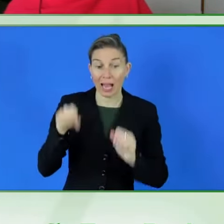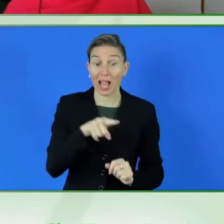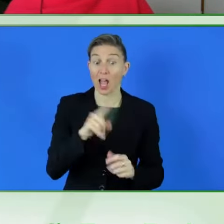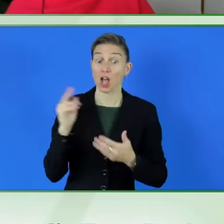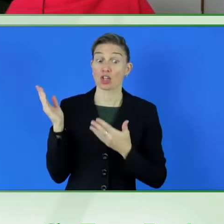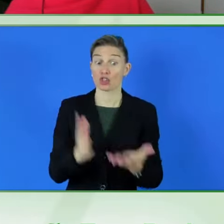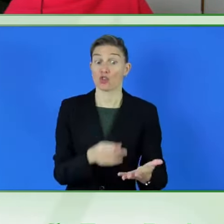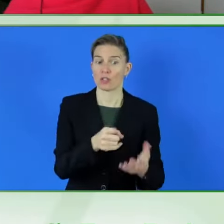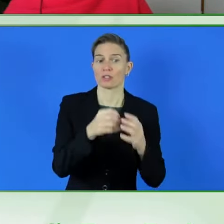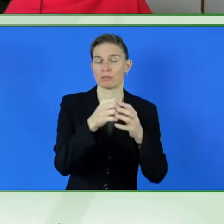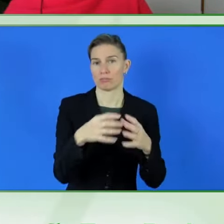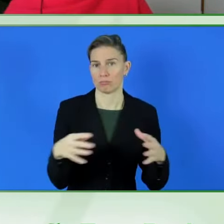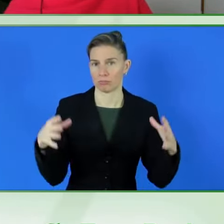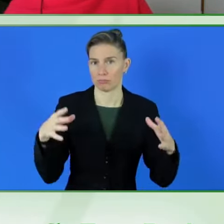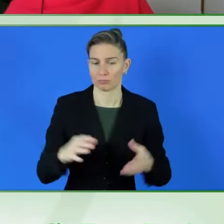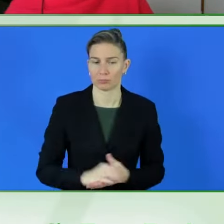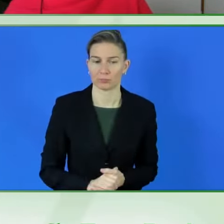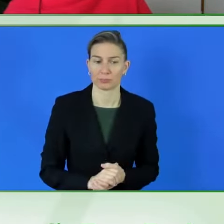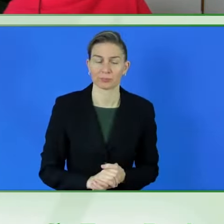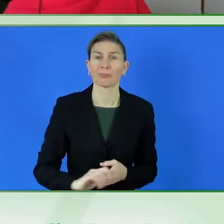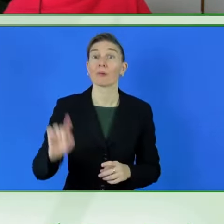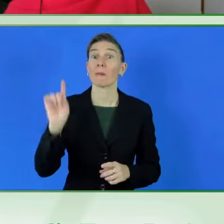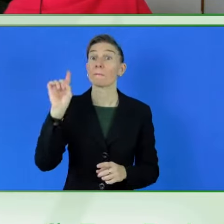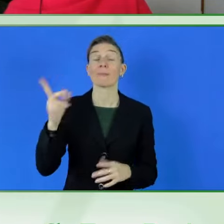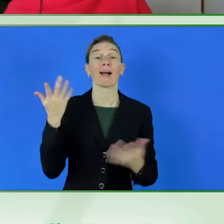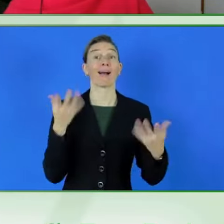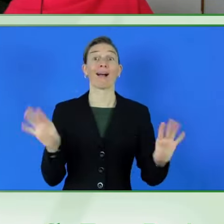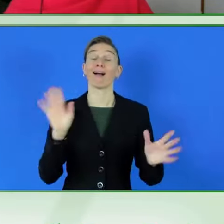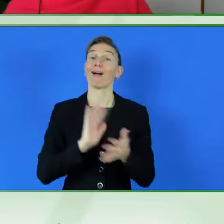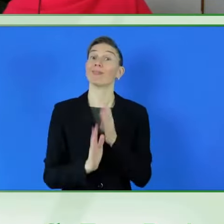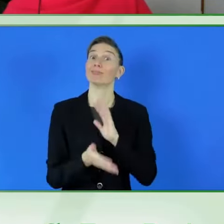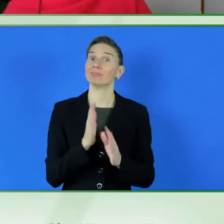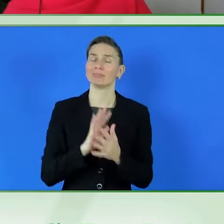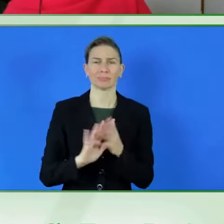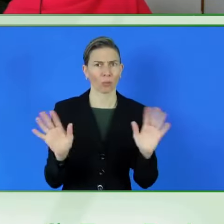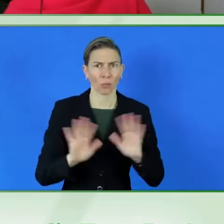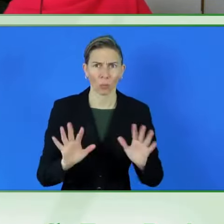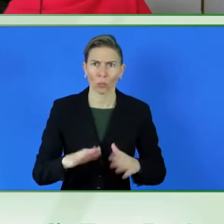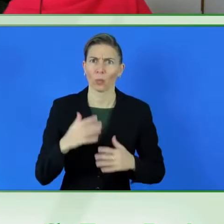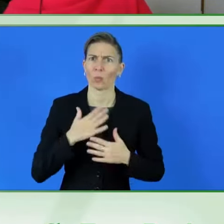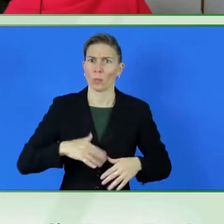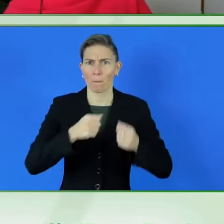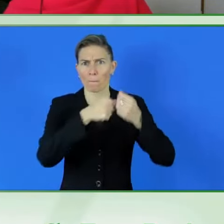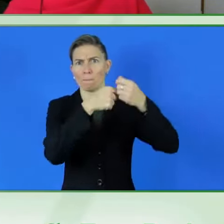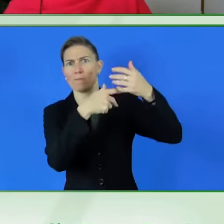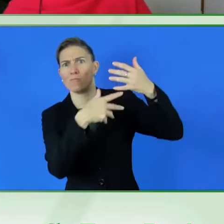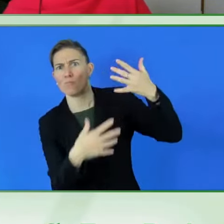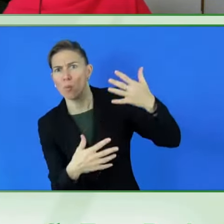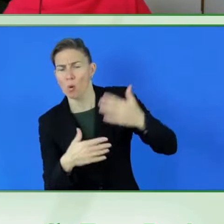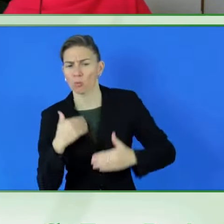There are still many things we need to do. We plan to further expand the